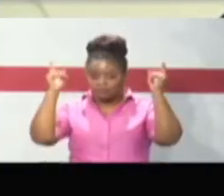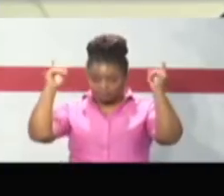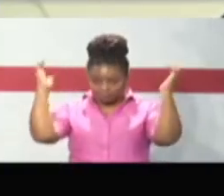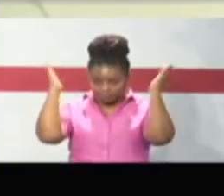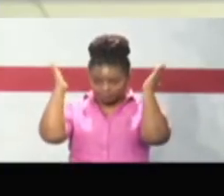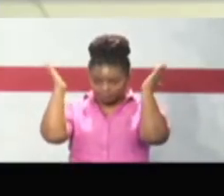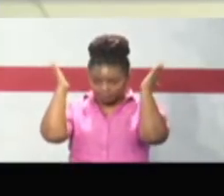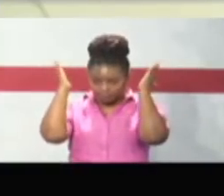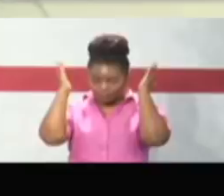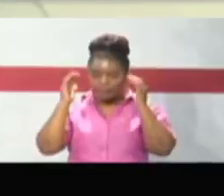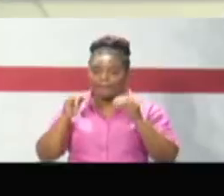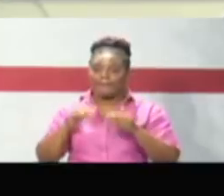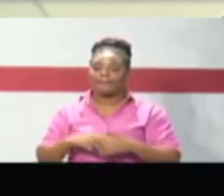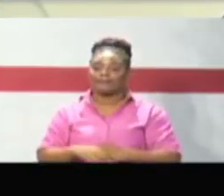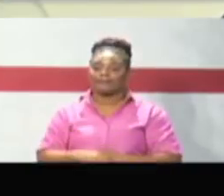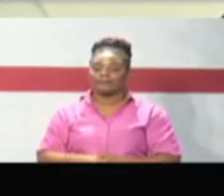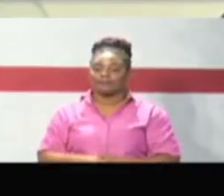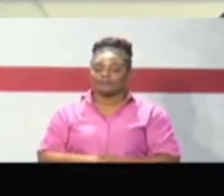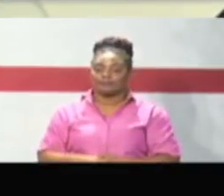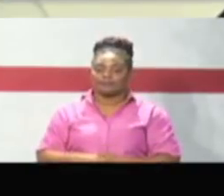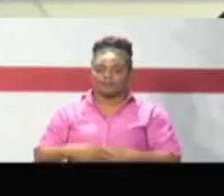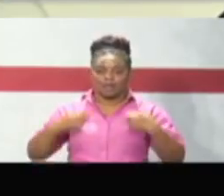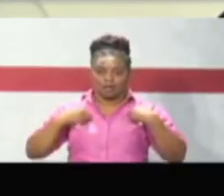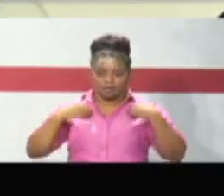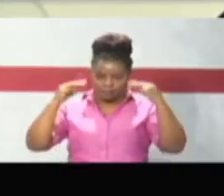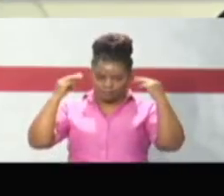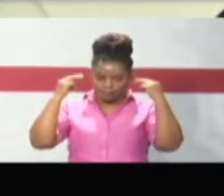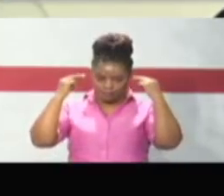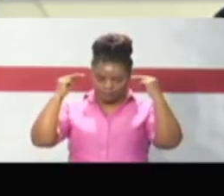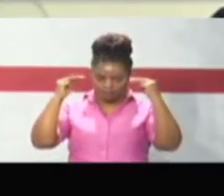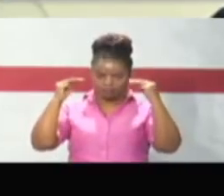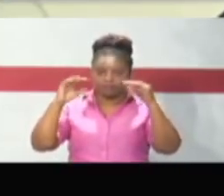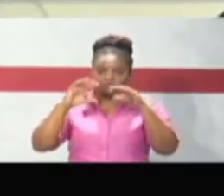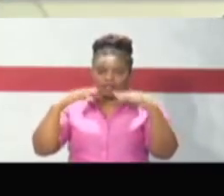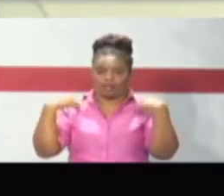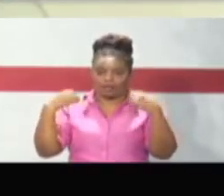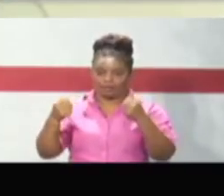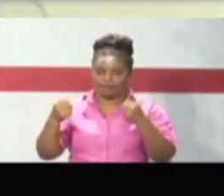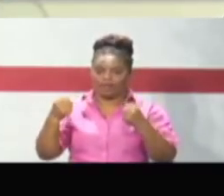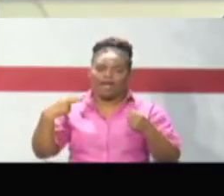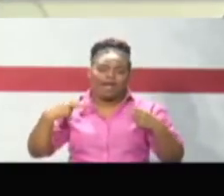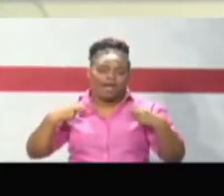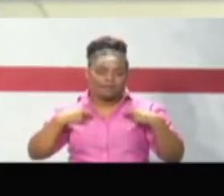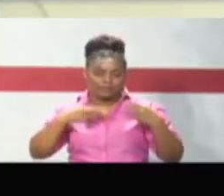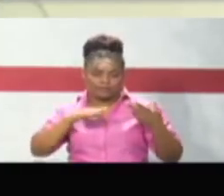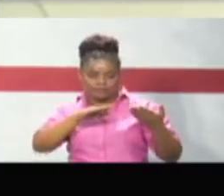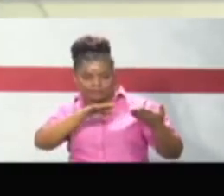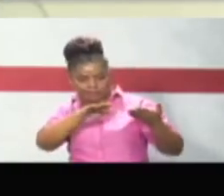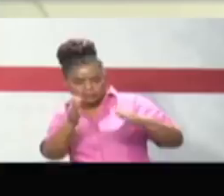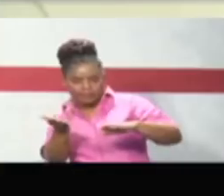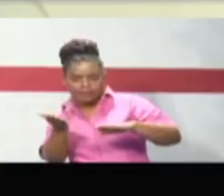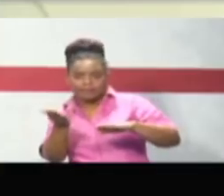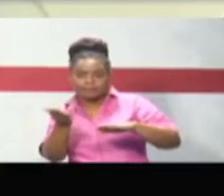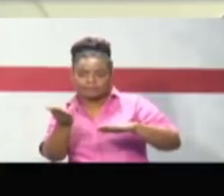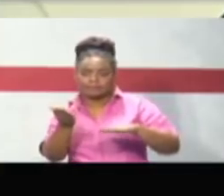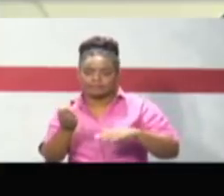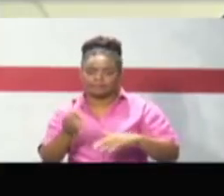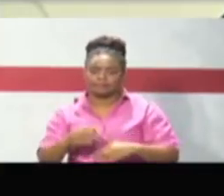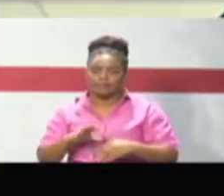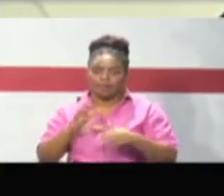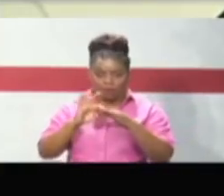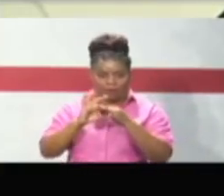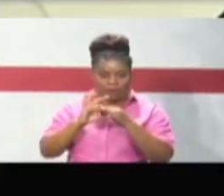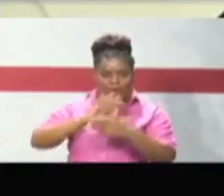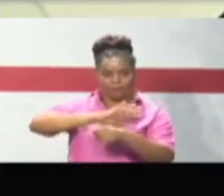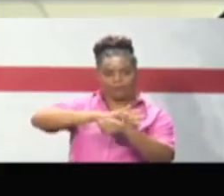Hines, has the Ministry of Health recorded any deaths related to COVID-19 in persons who were